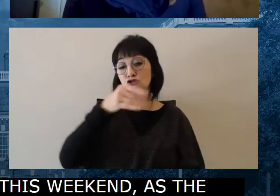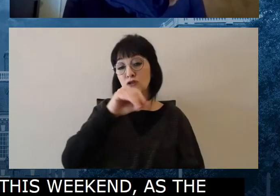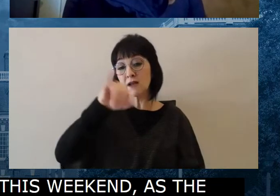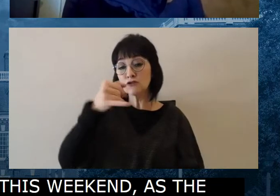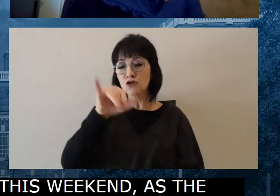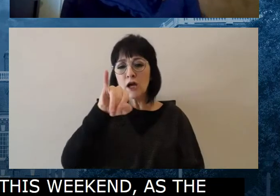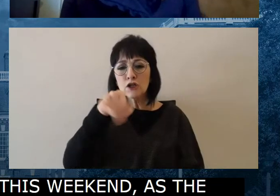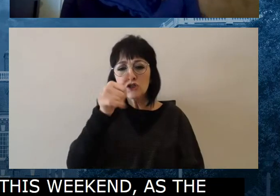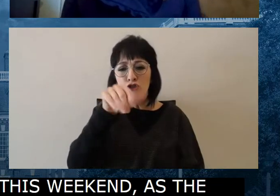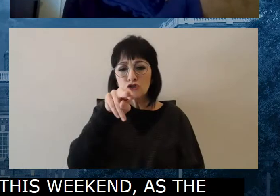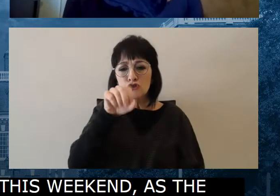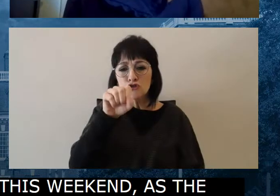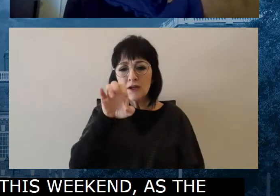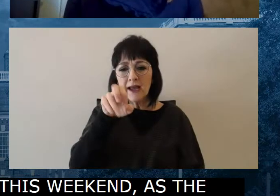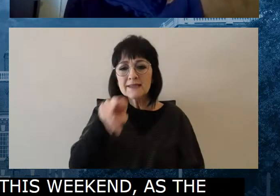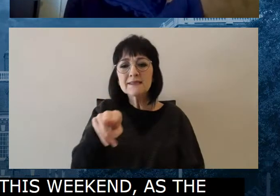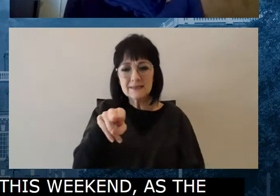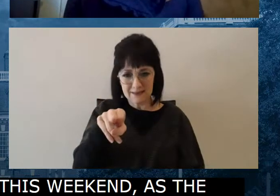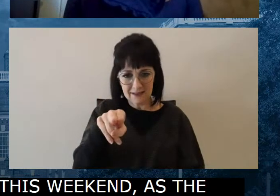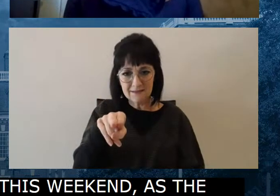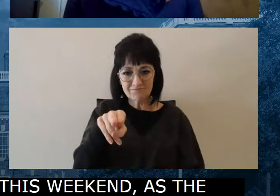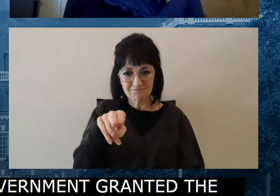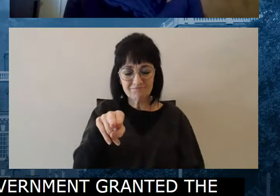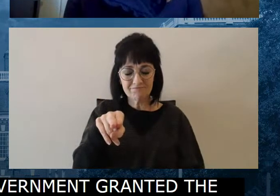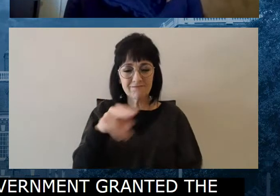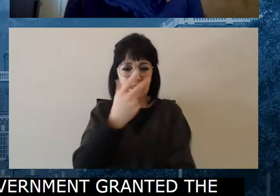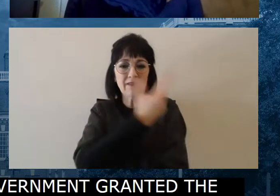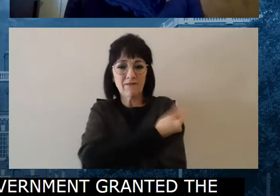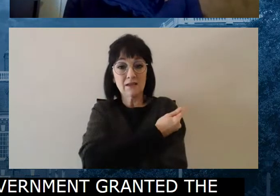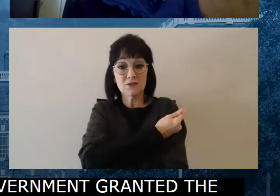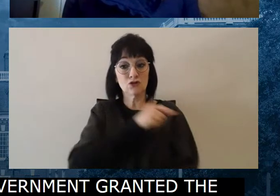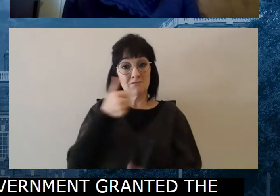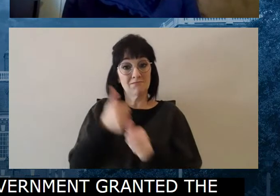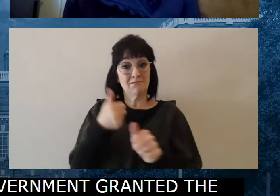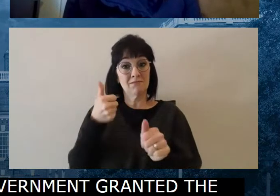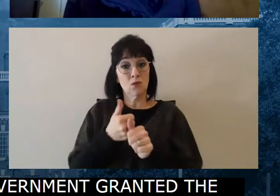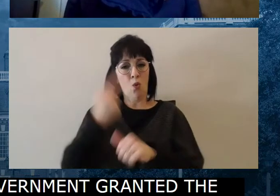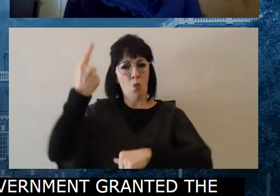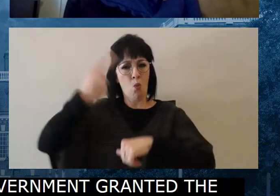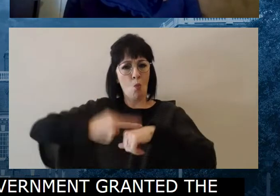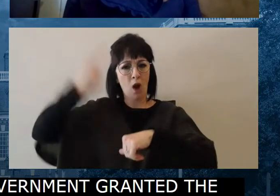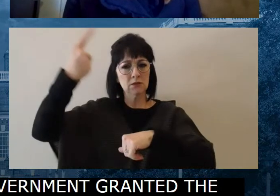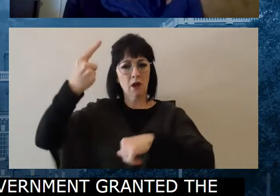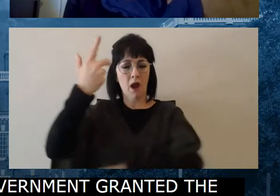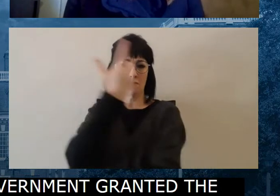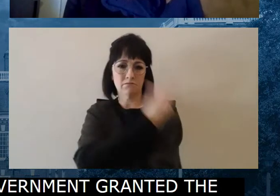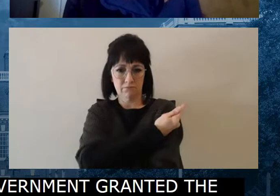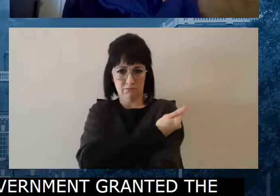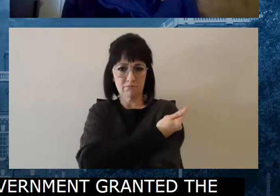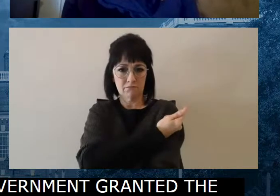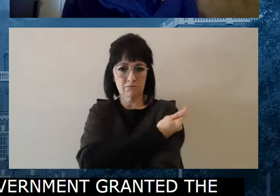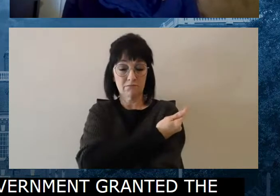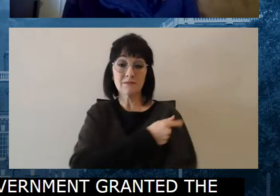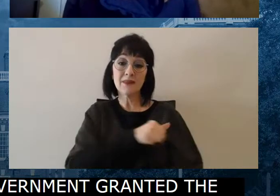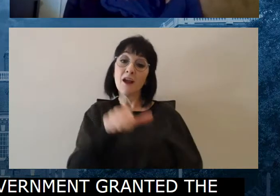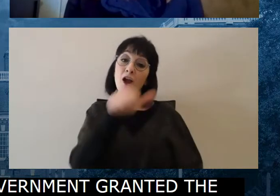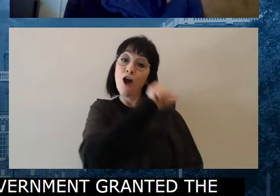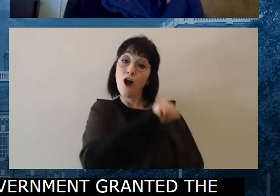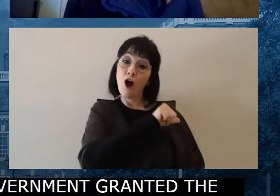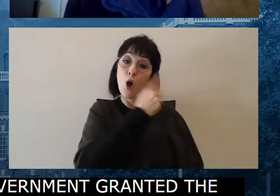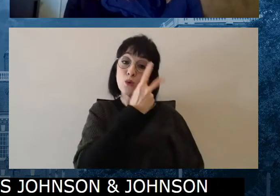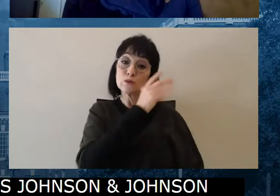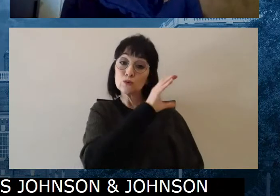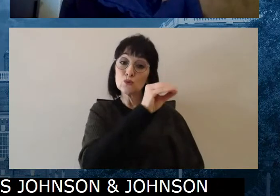It's a single dose vaccine, so it's one and done as far as protection, rather than a patient having to be scheduled for a second dose like with Pfizer